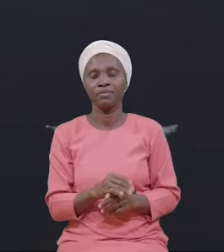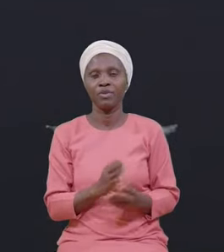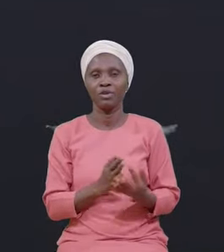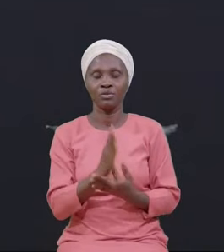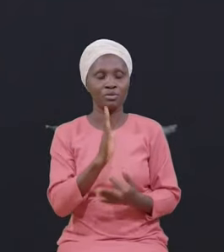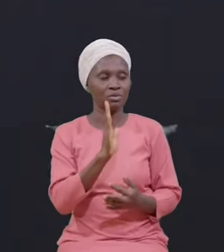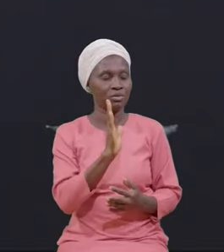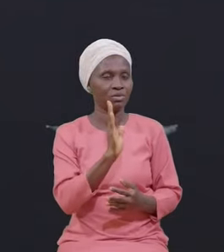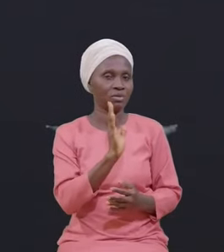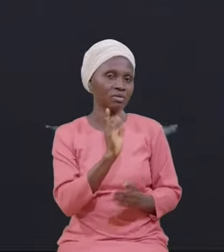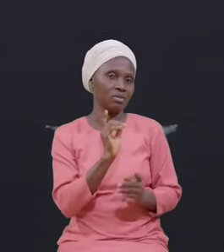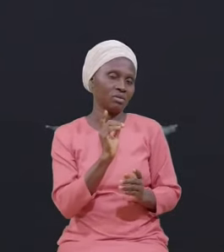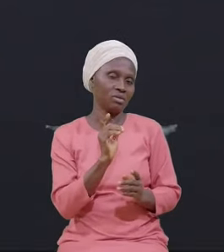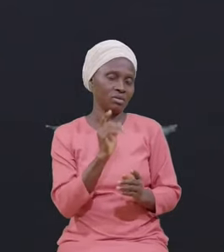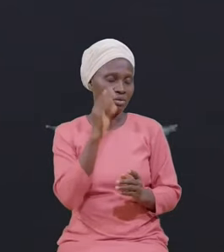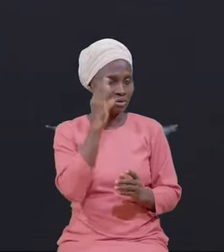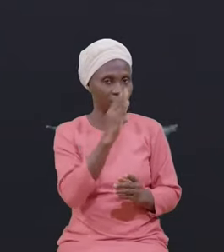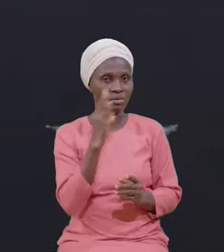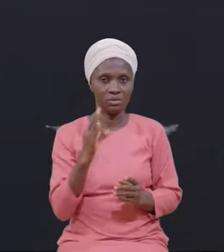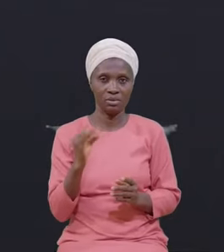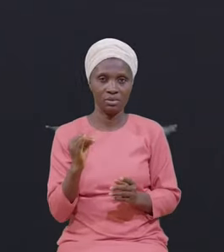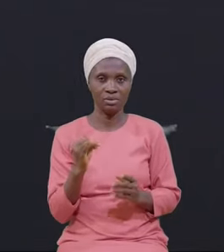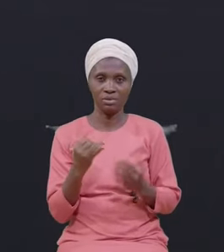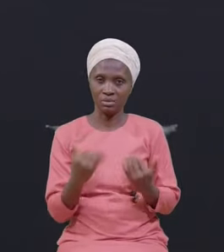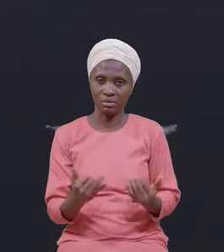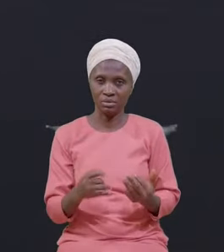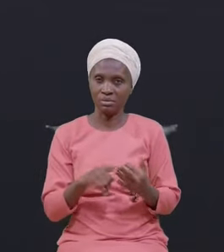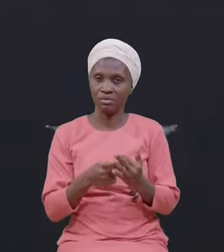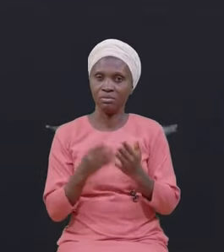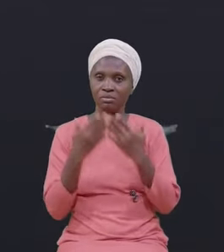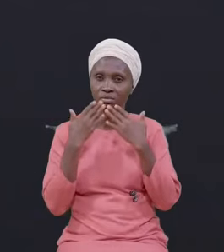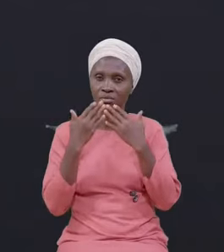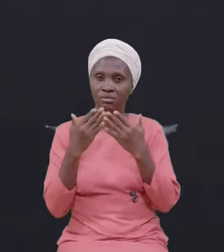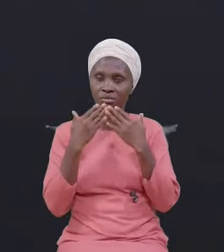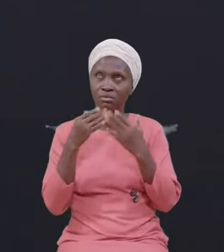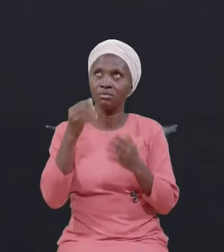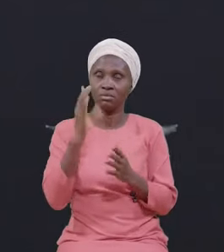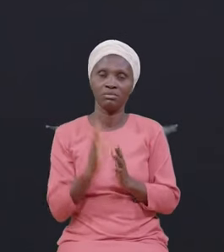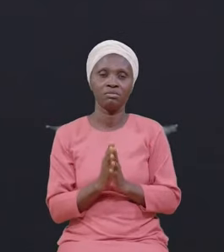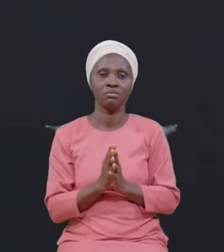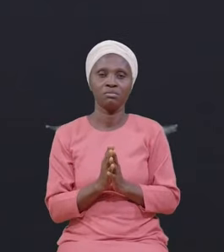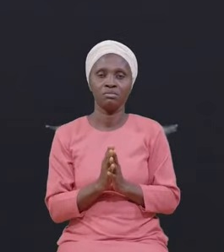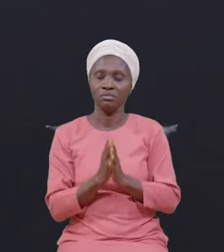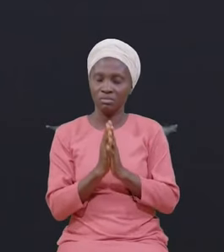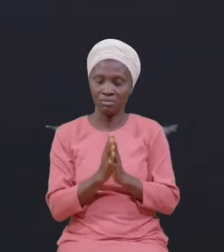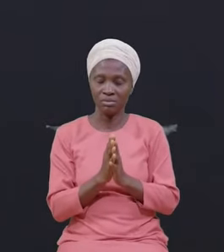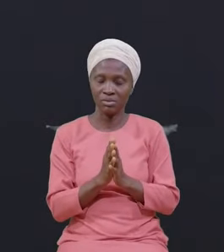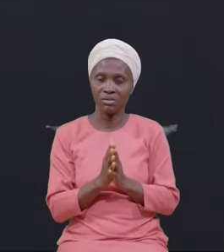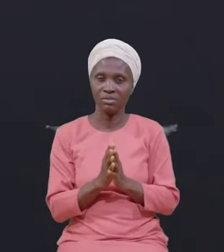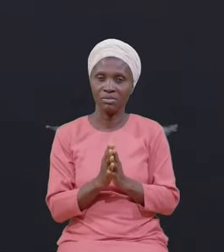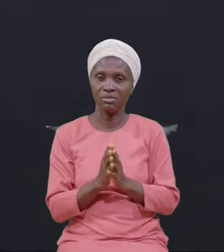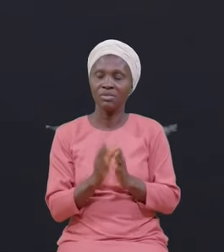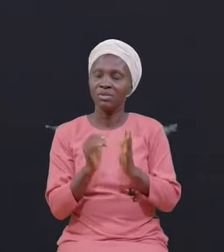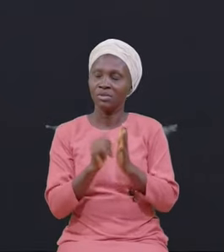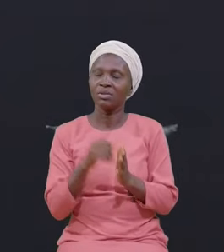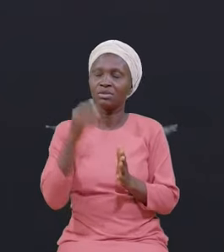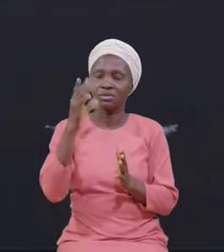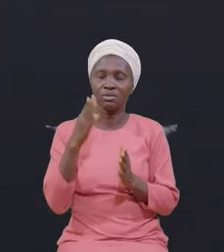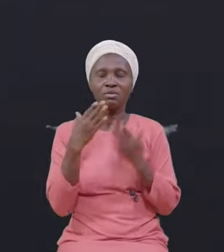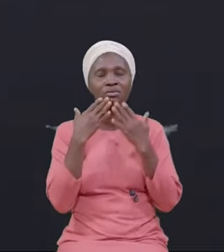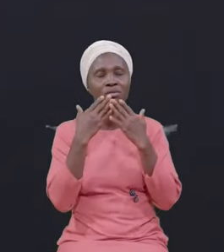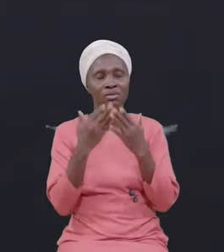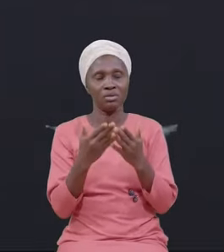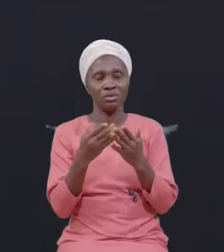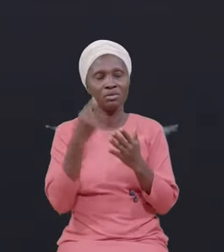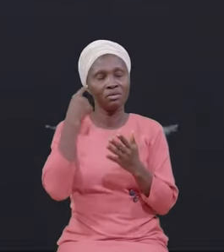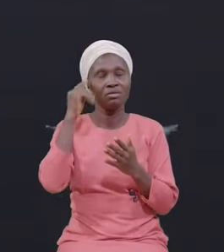thank and praise your name we worship you oh God for your love bestor Upon Us by speaking to us as